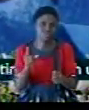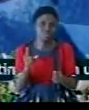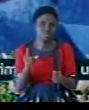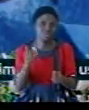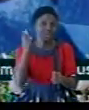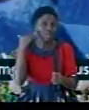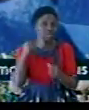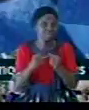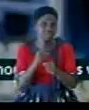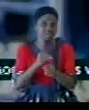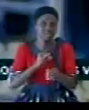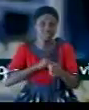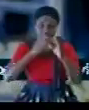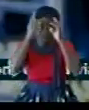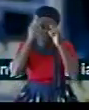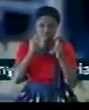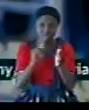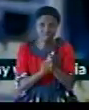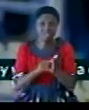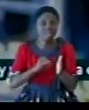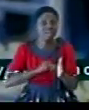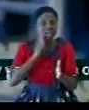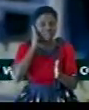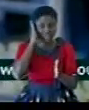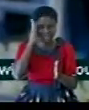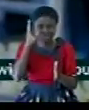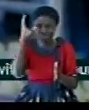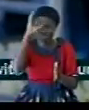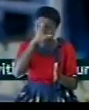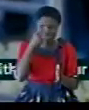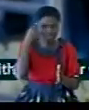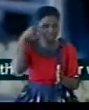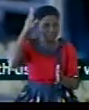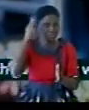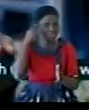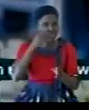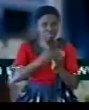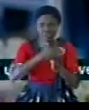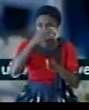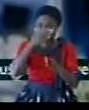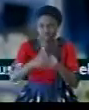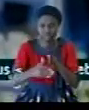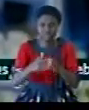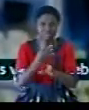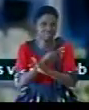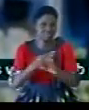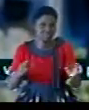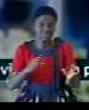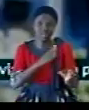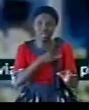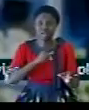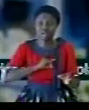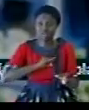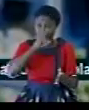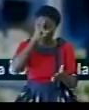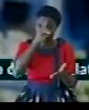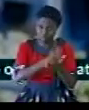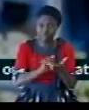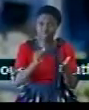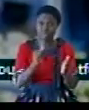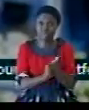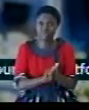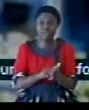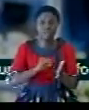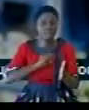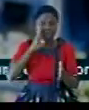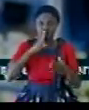God for total sanctification restoration, and I believe him that I'm going to be healed. So God directed me to Deep Ally Bible Church.